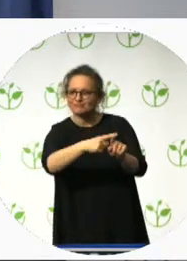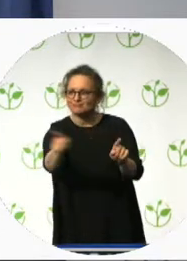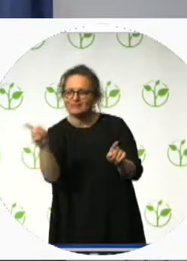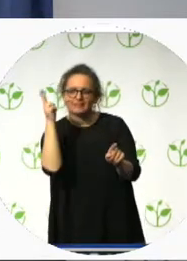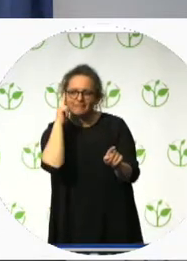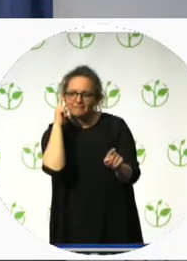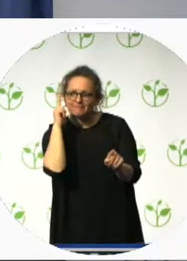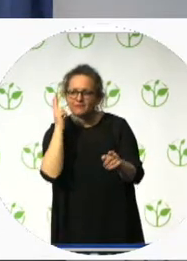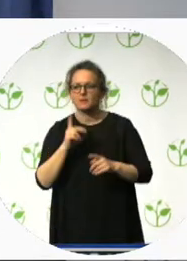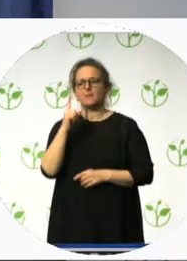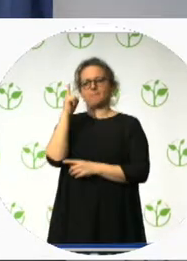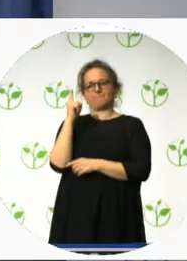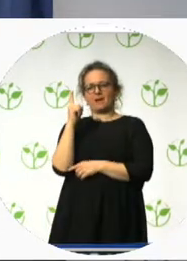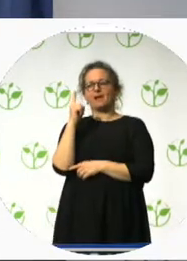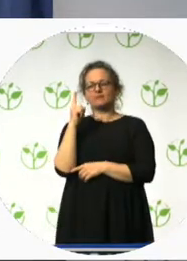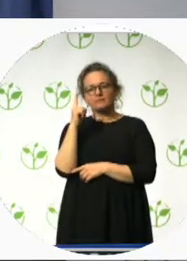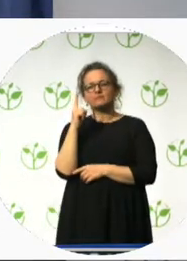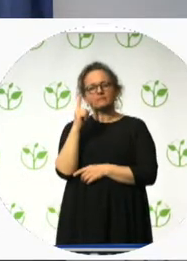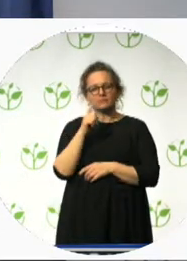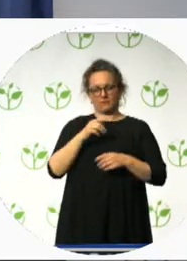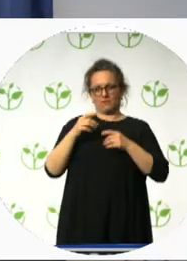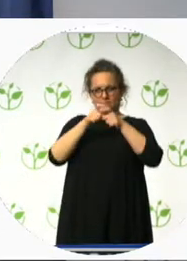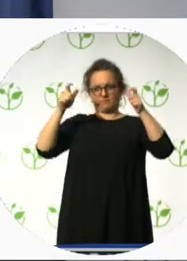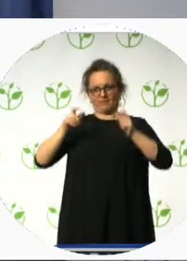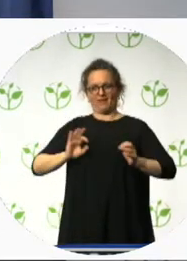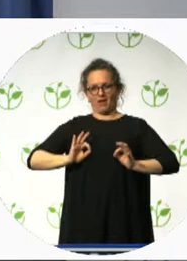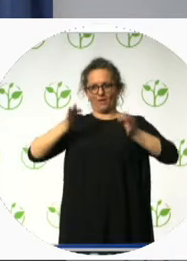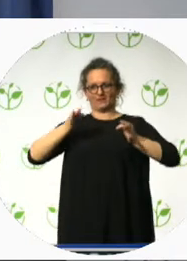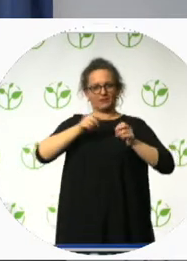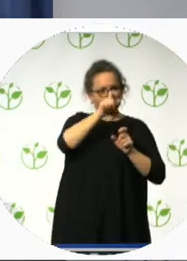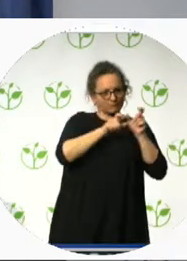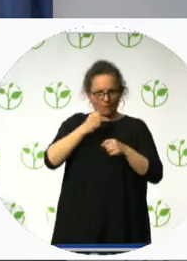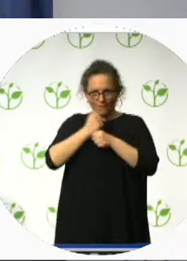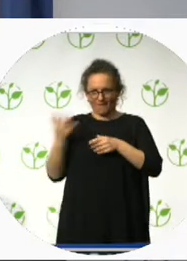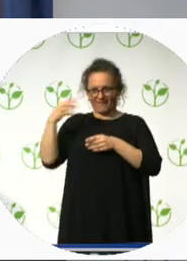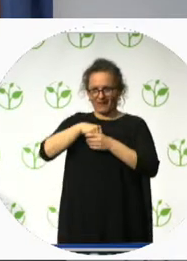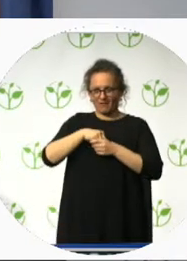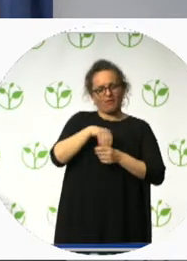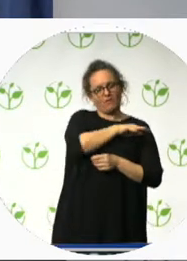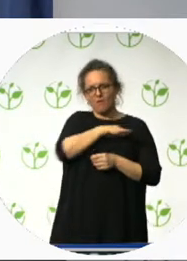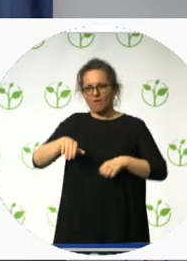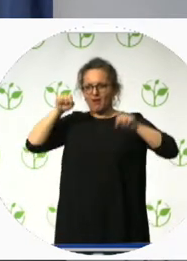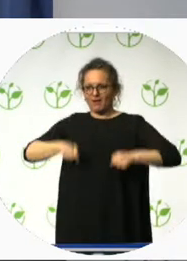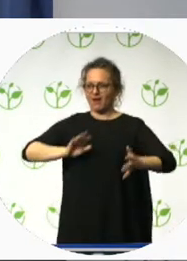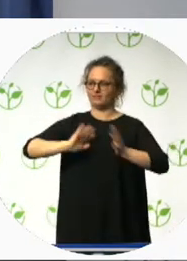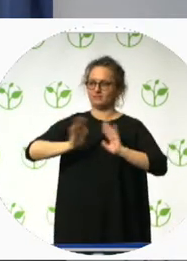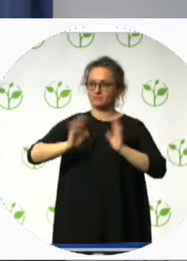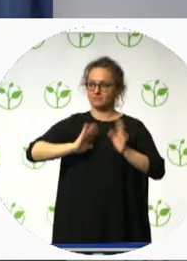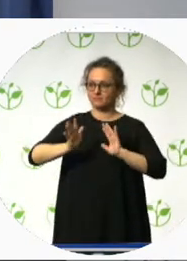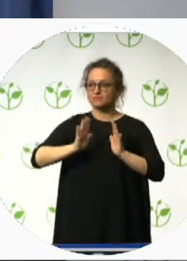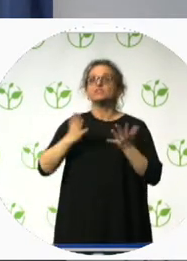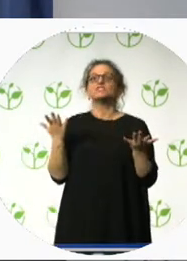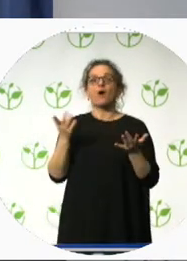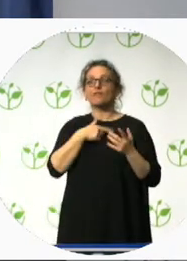work very easily together. We have 13 deaf employees. And